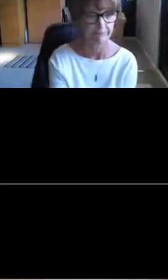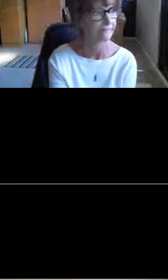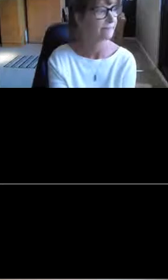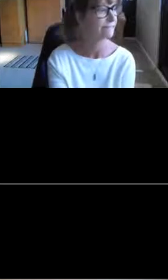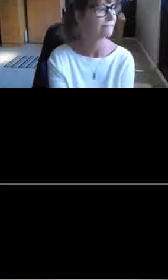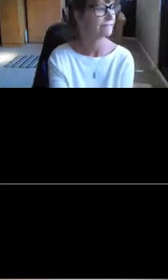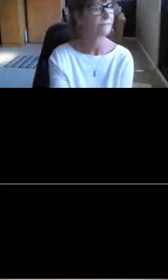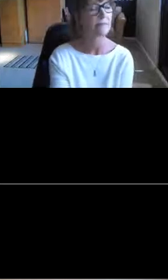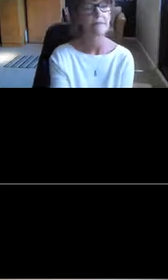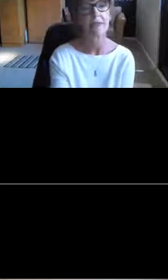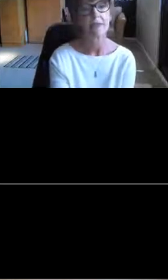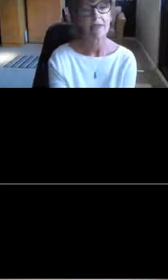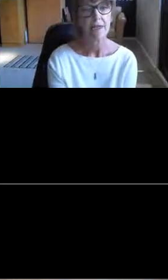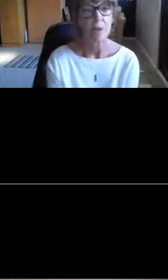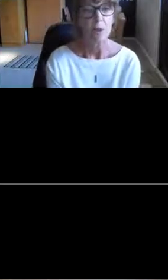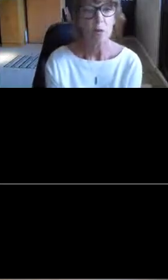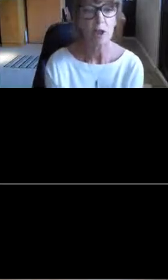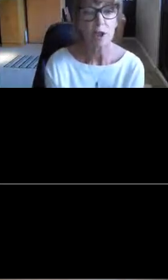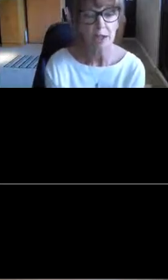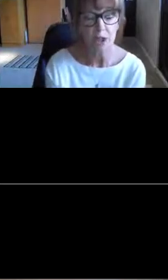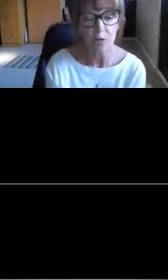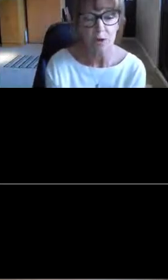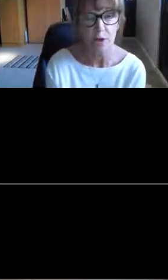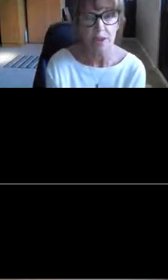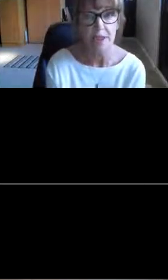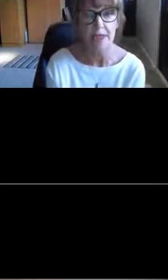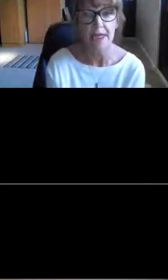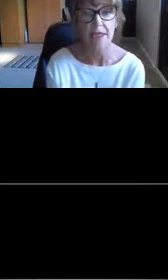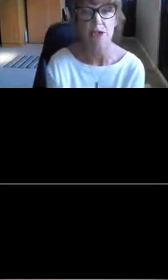David, I've lost sound.